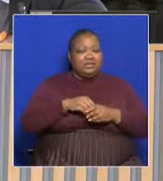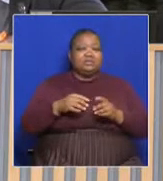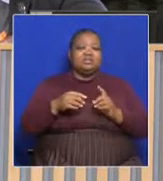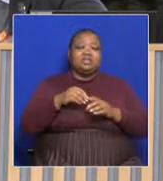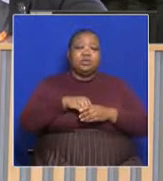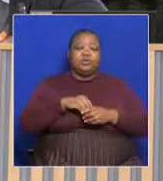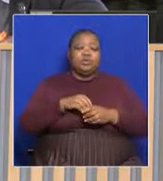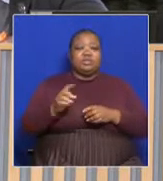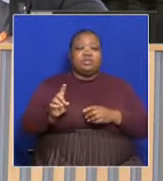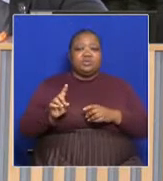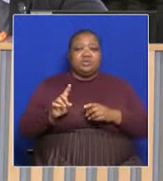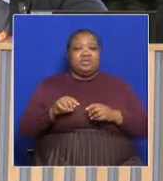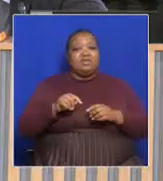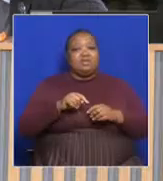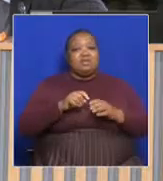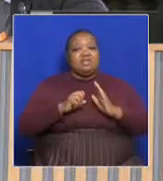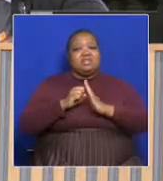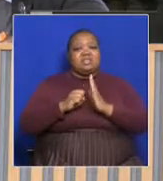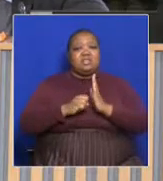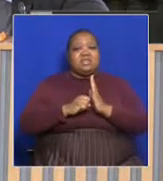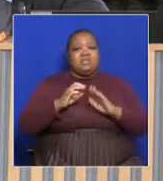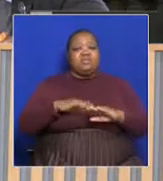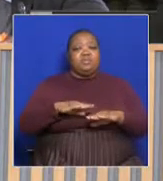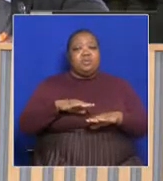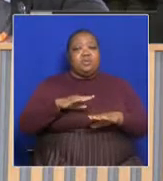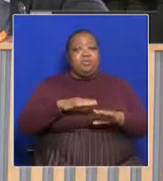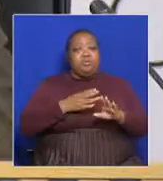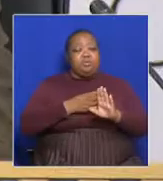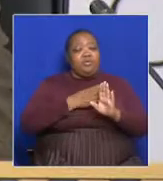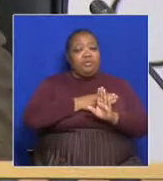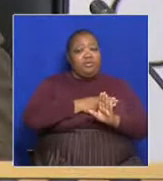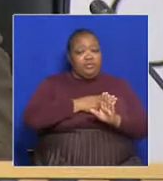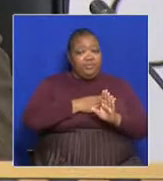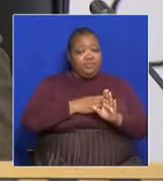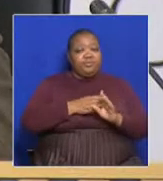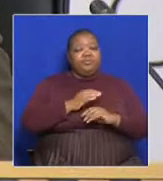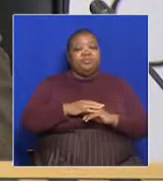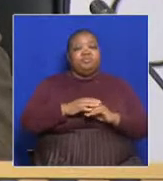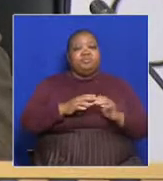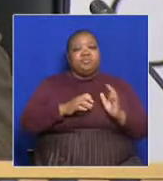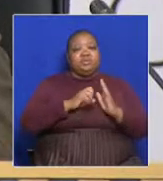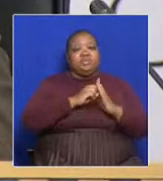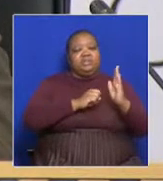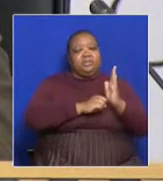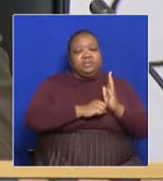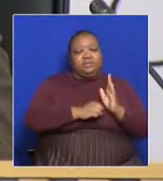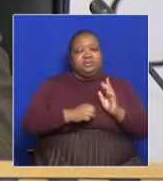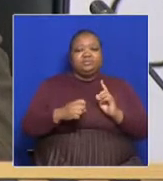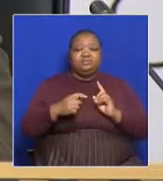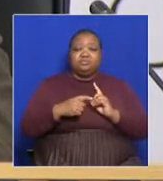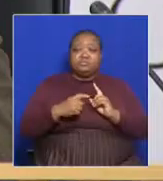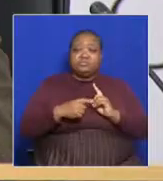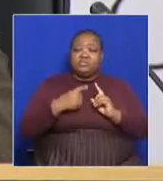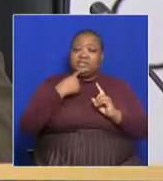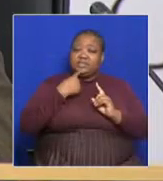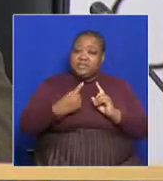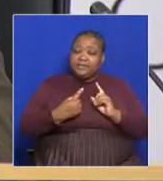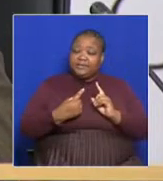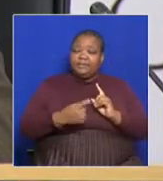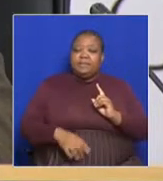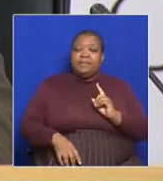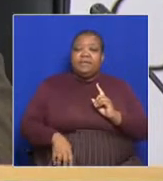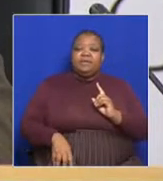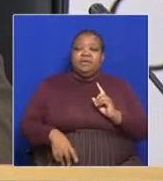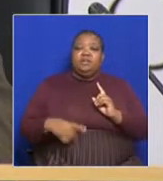further statement to the earlier, to the one statement, where he says, you opened